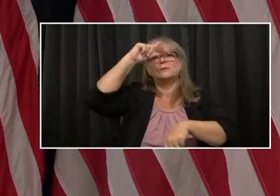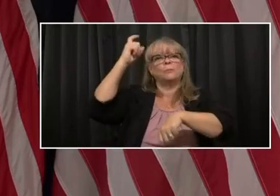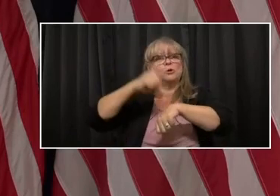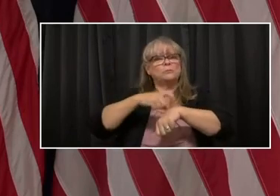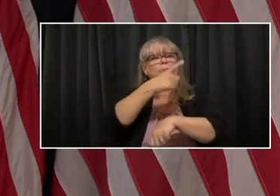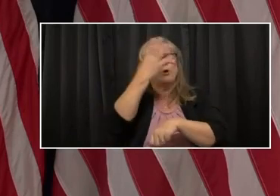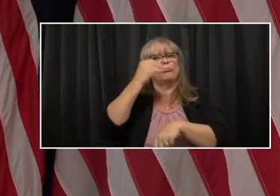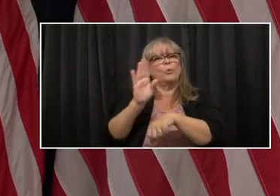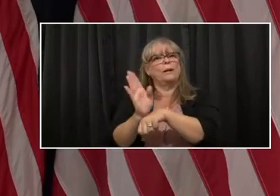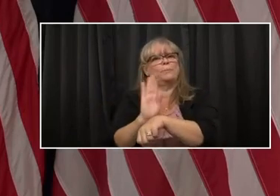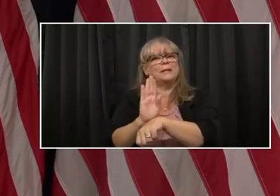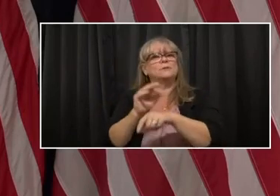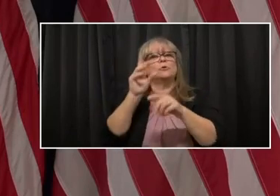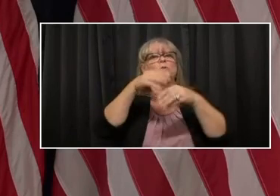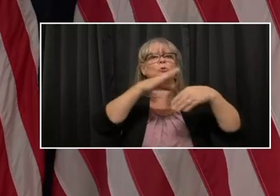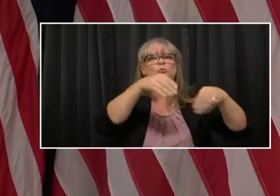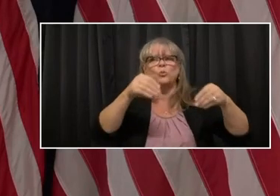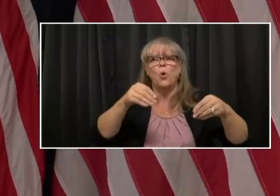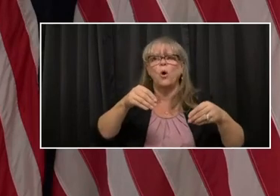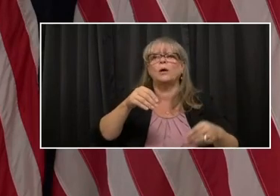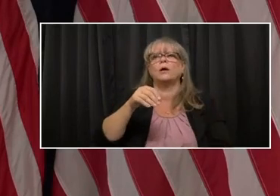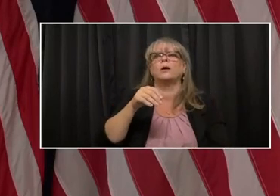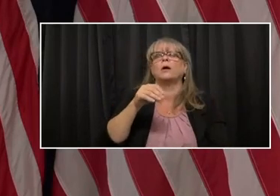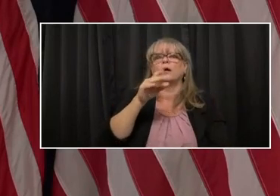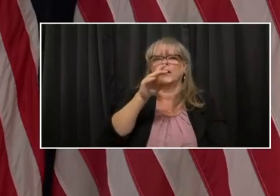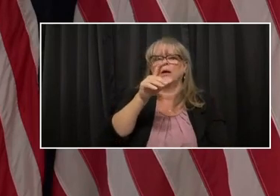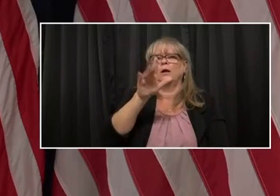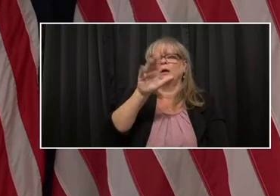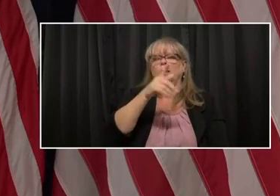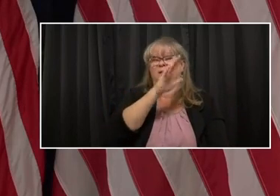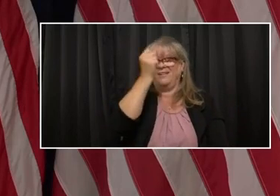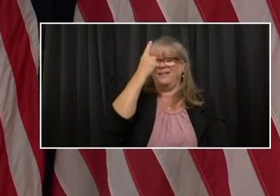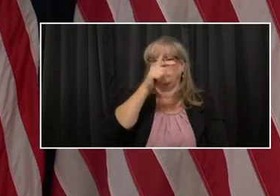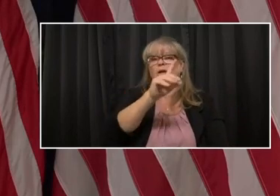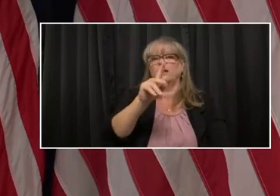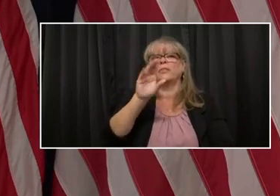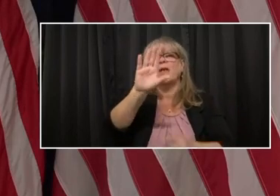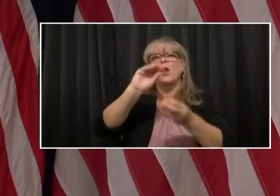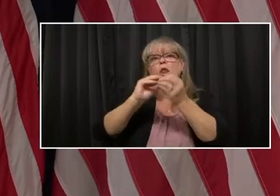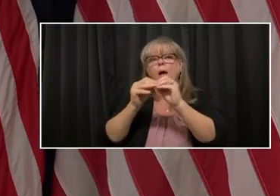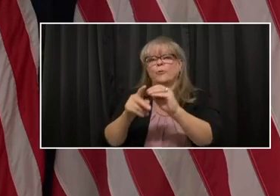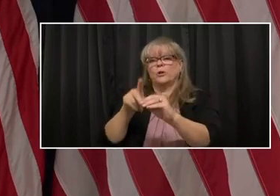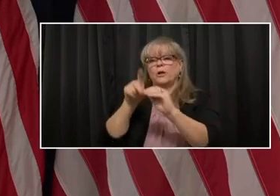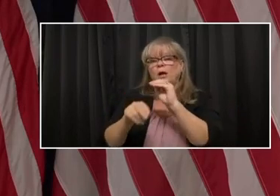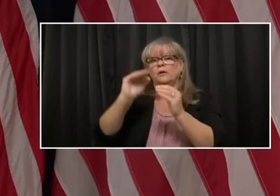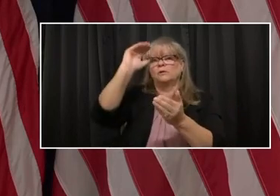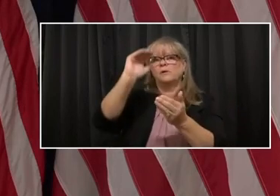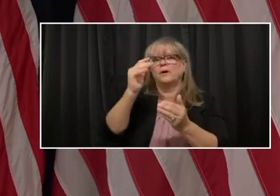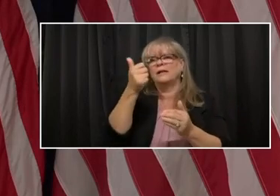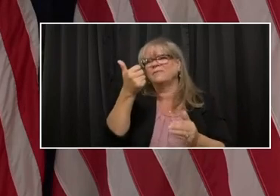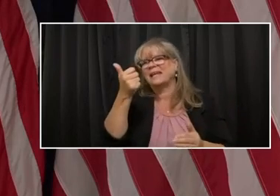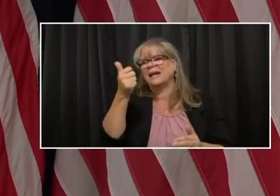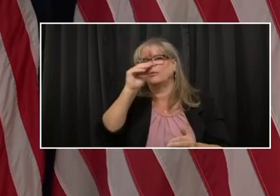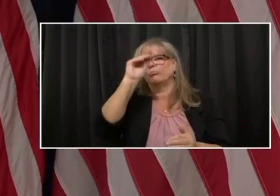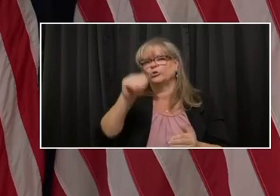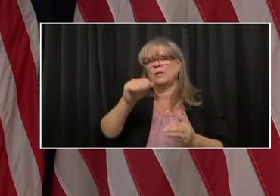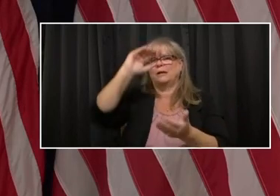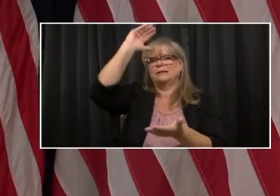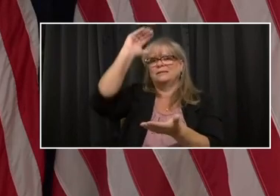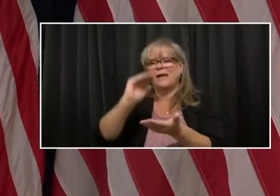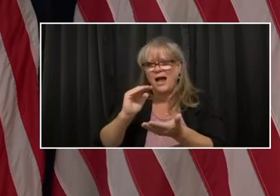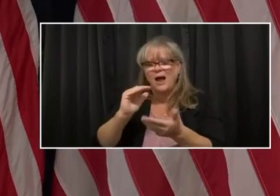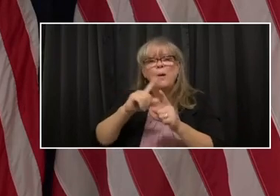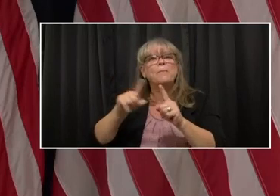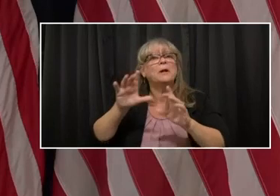flat, but they've done a lot better than a lot of us feared. And while some of them have a little bit of a higher prevalence of the virus than the Denver metro